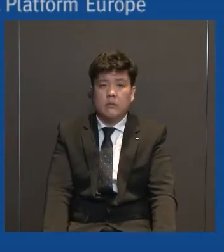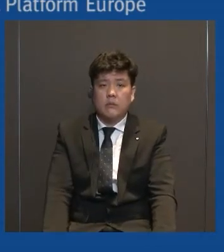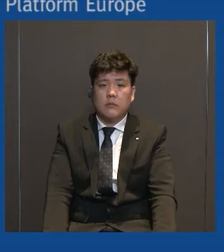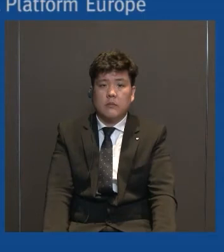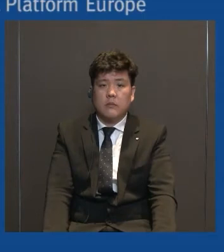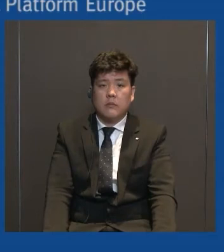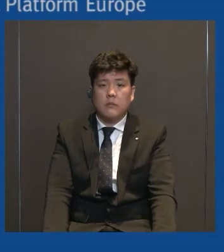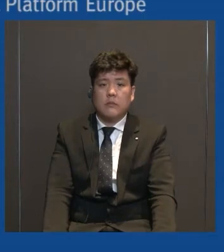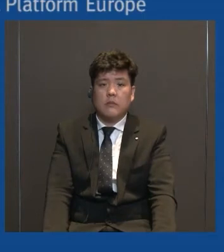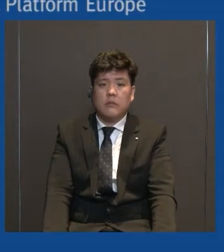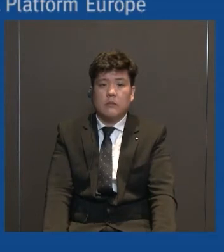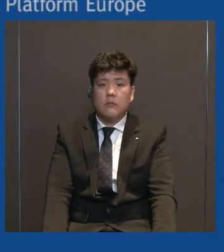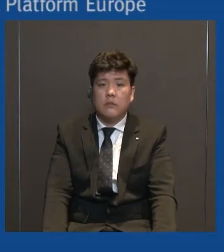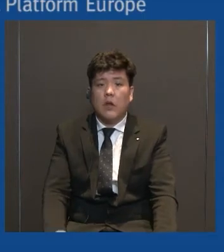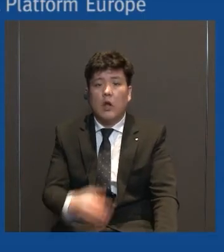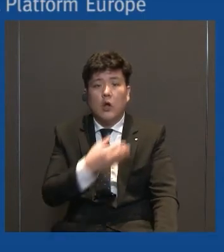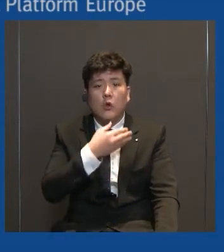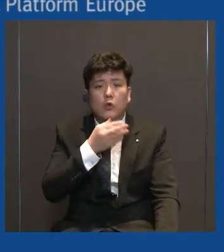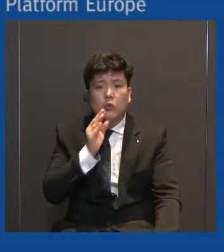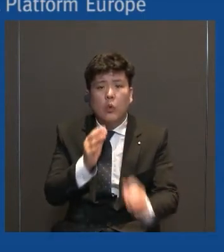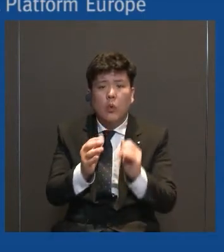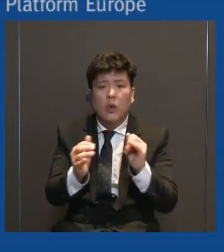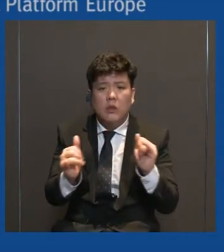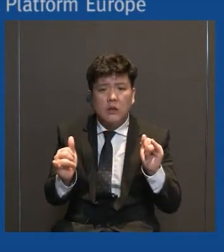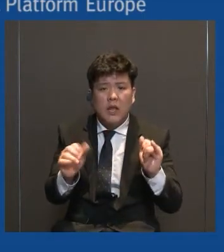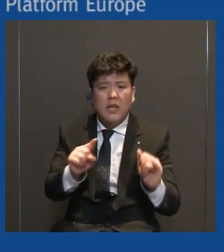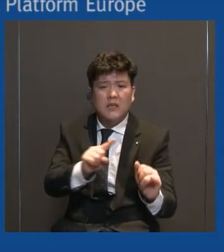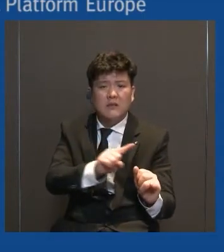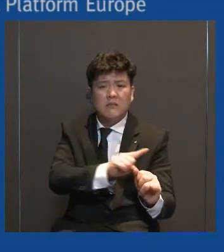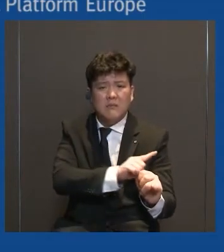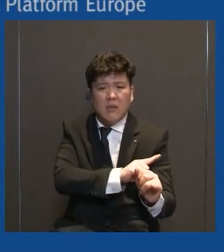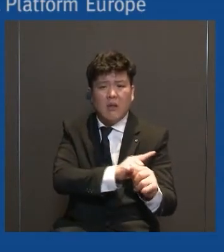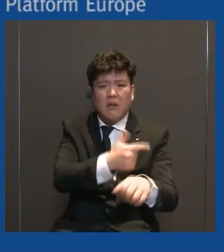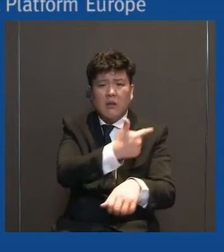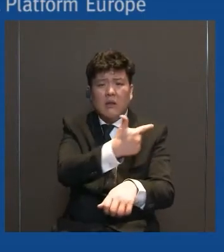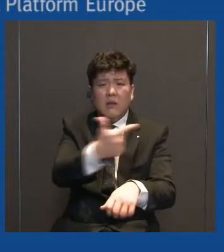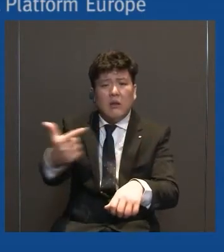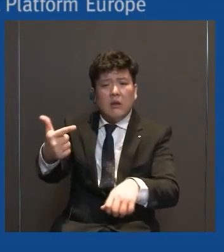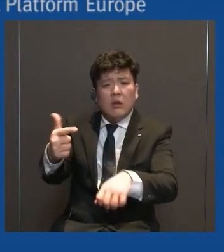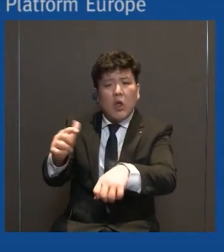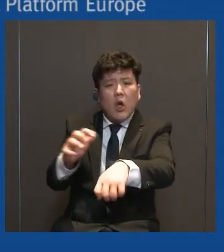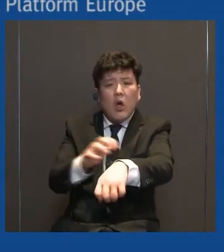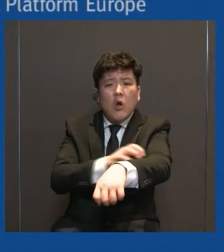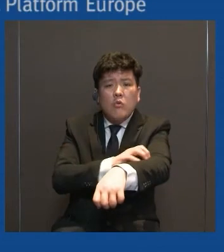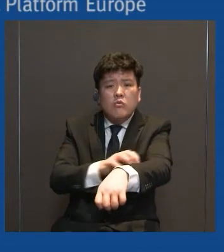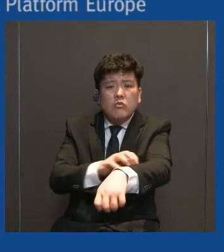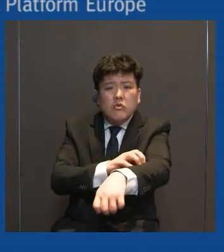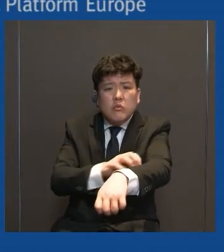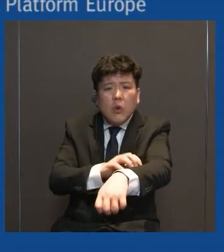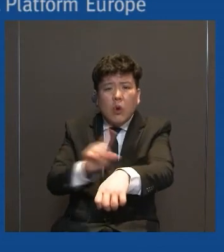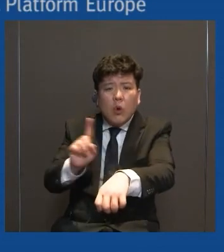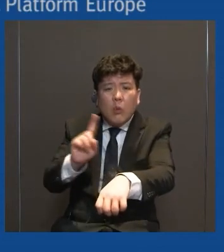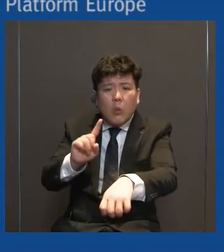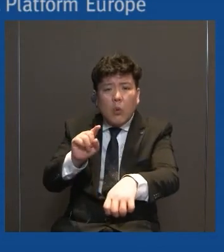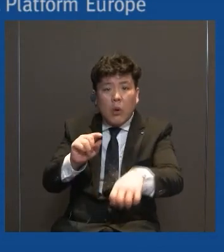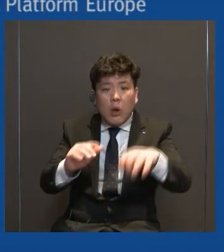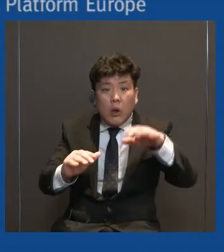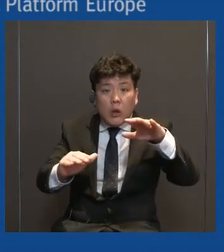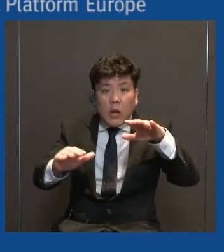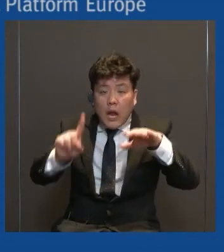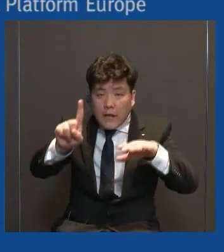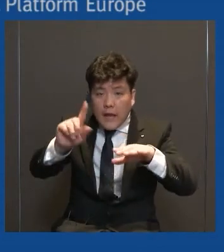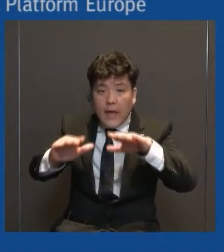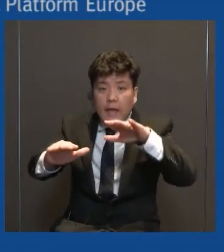people suffer is the fact that their unequal suffering is not seen as a form of discrimination for the purposes of